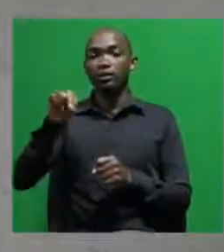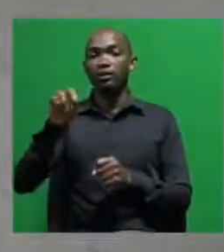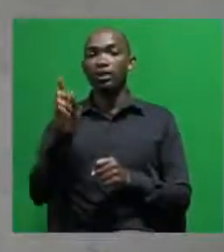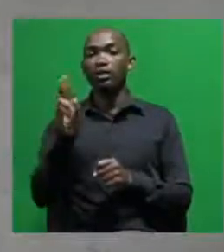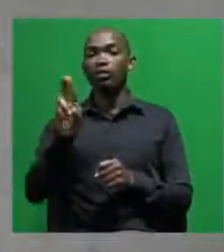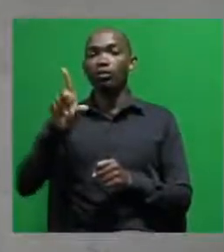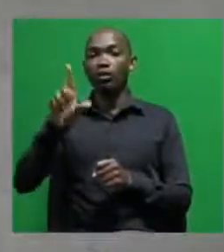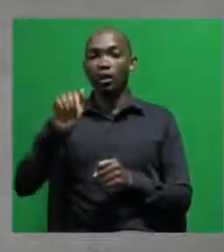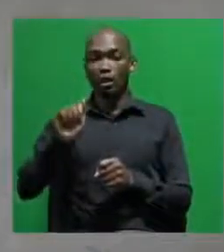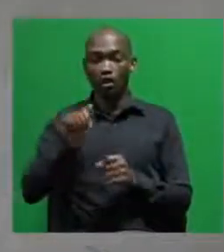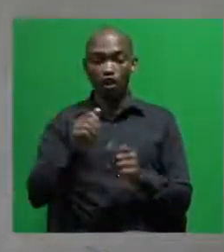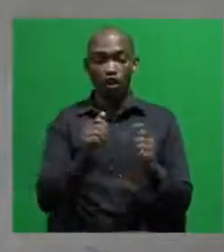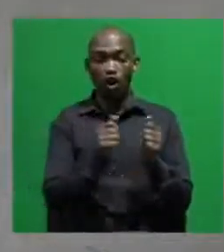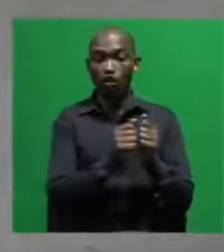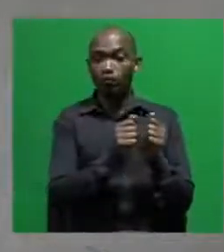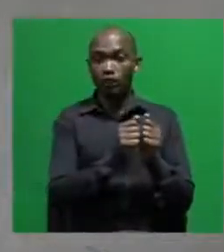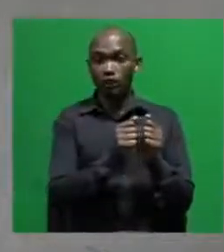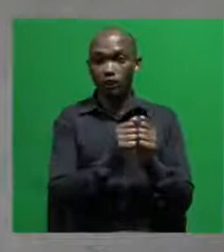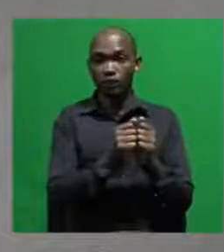object